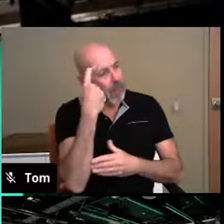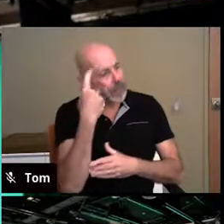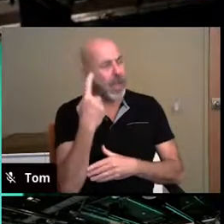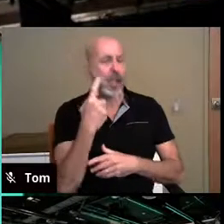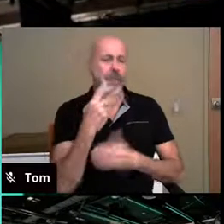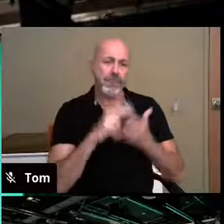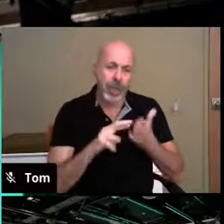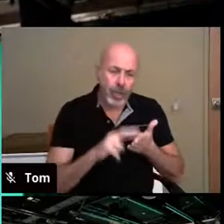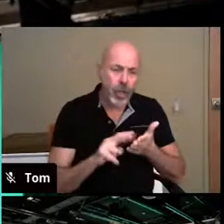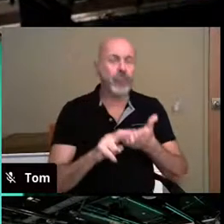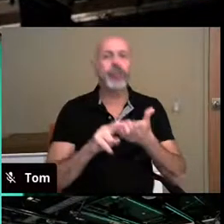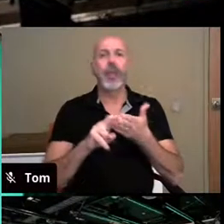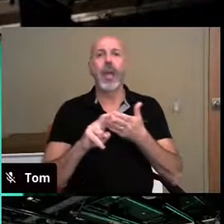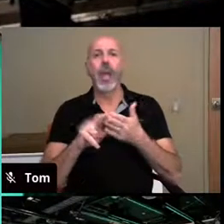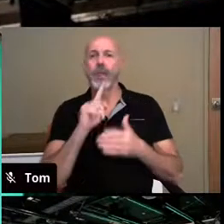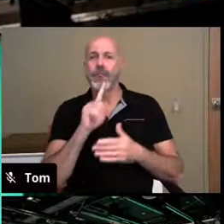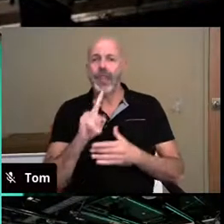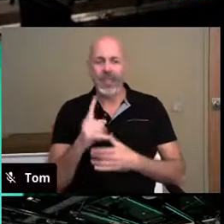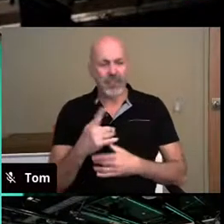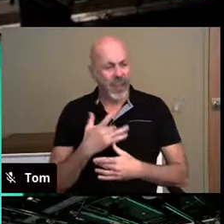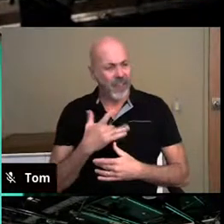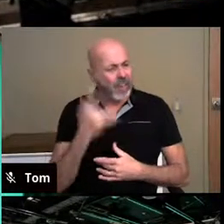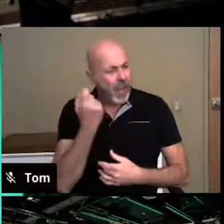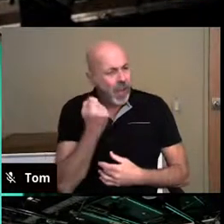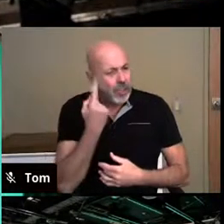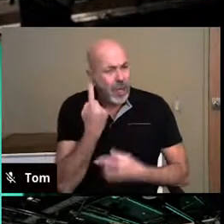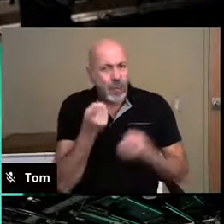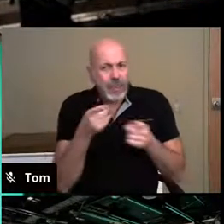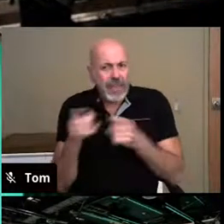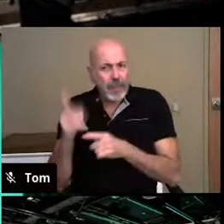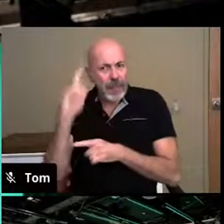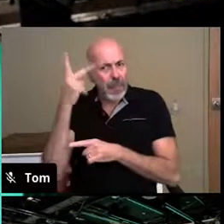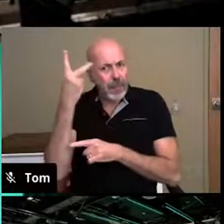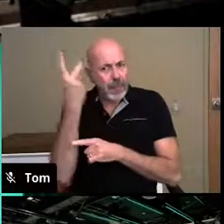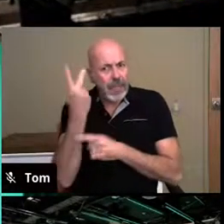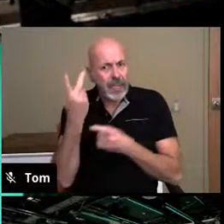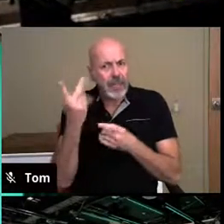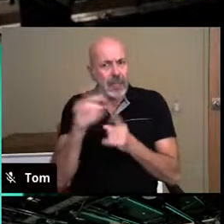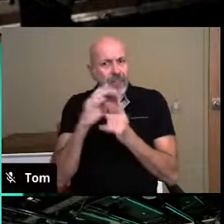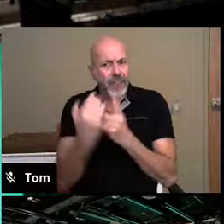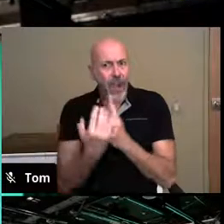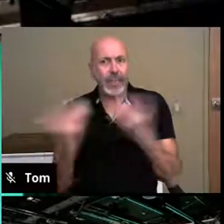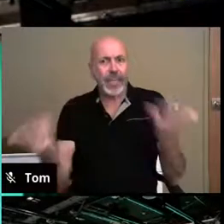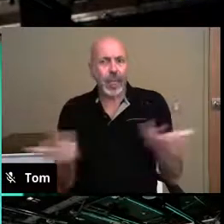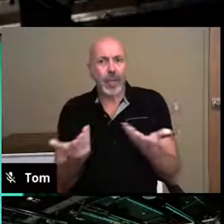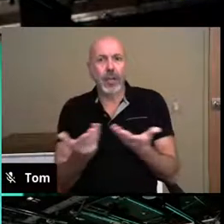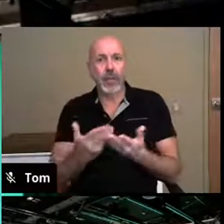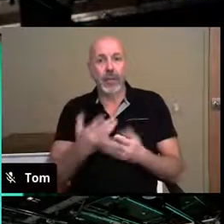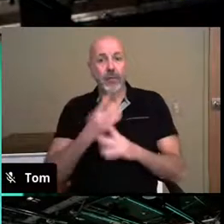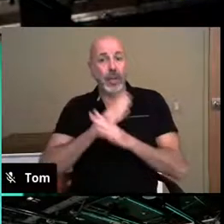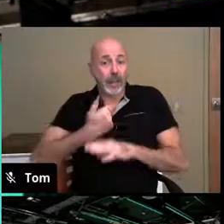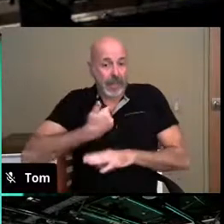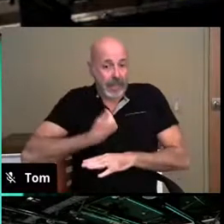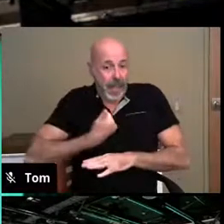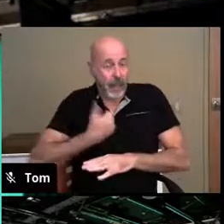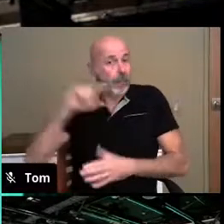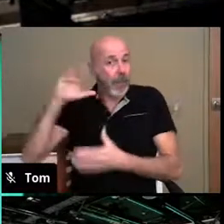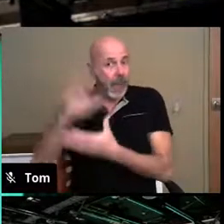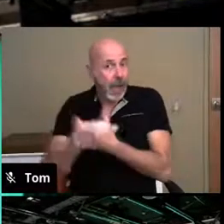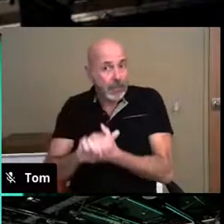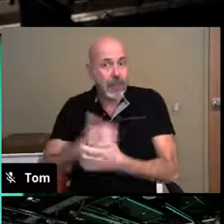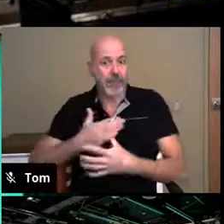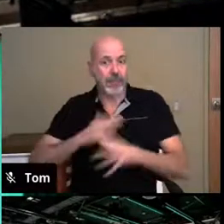and getting a really good grasp of what was going on in this political climate. And just to protect myself, my husband, and